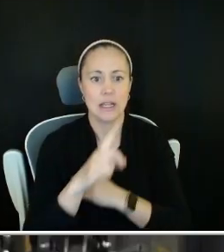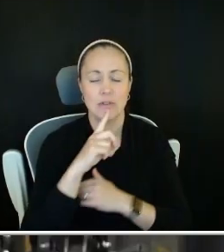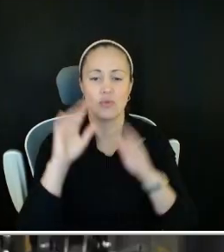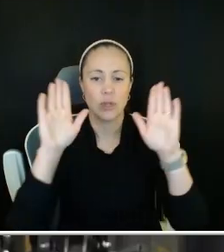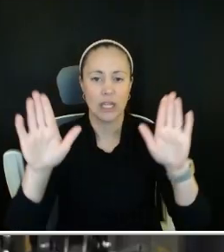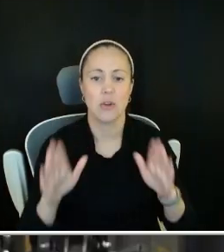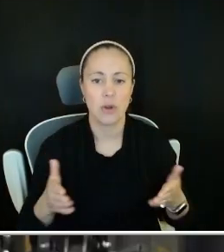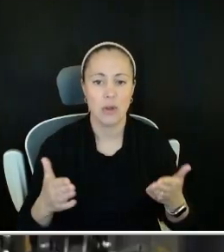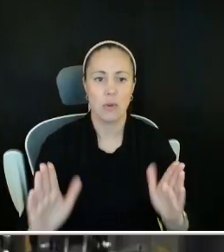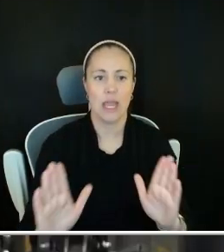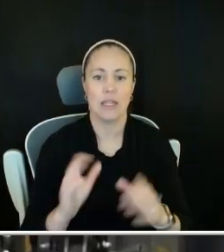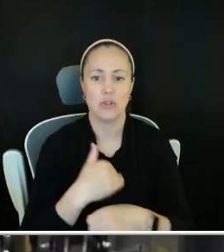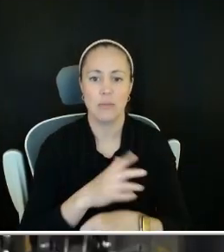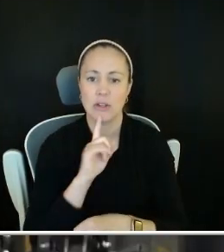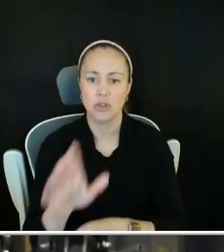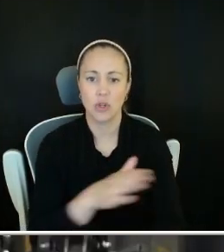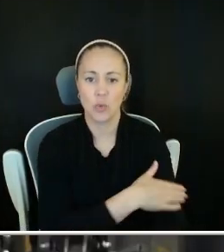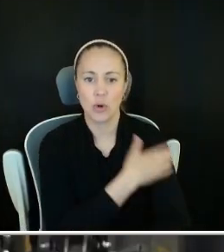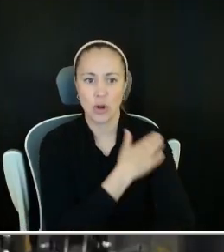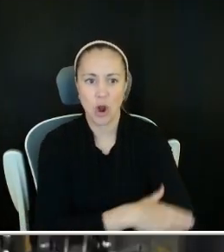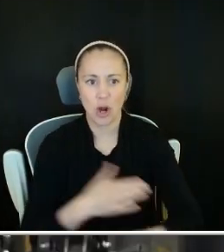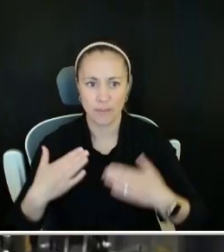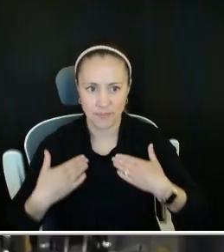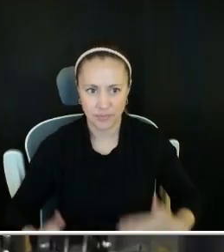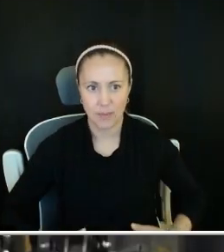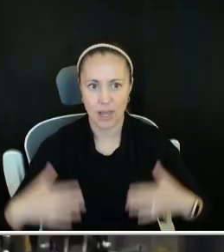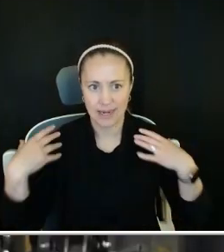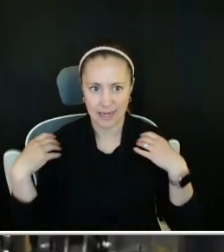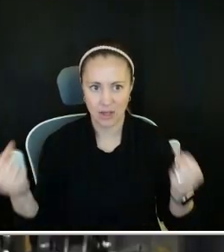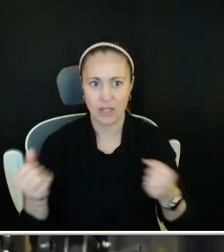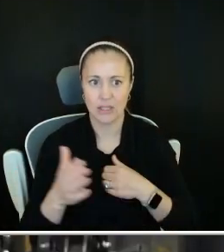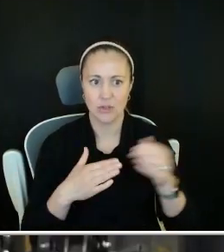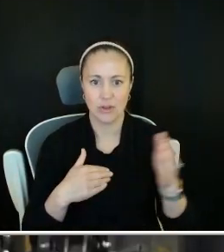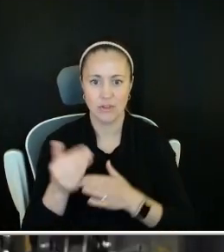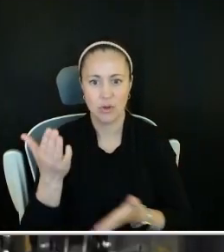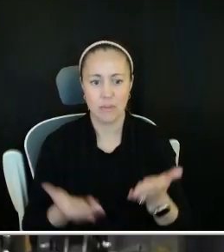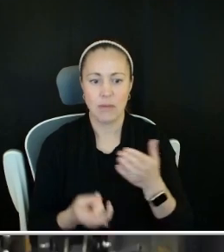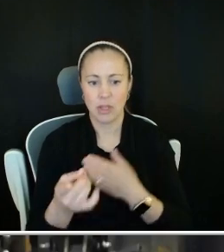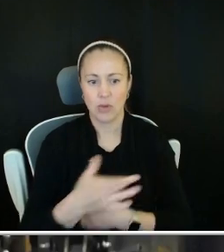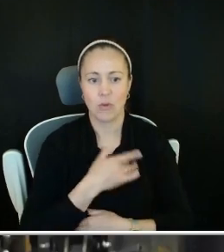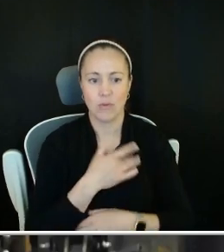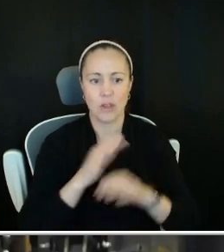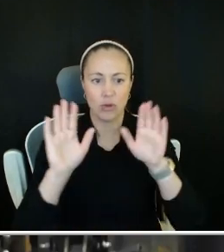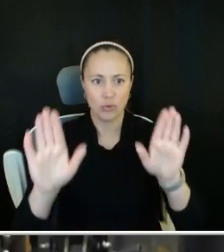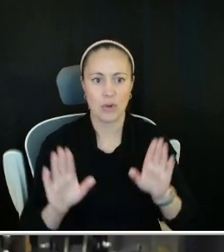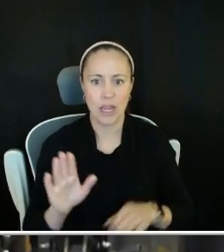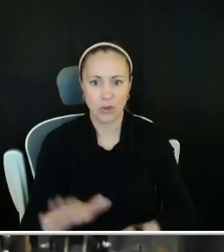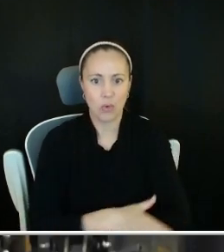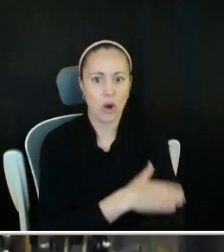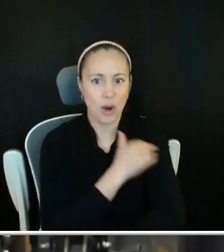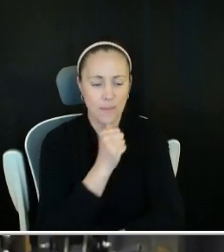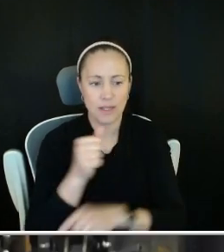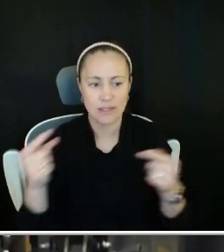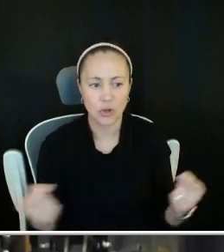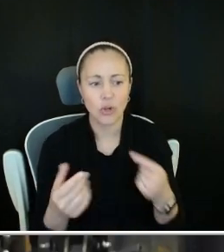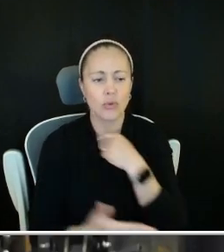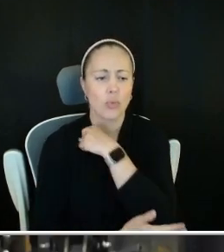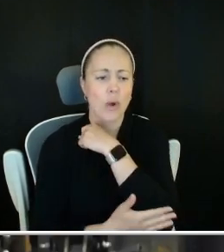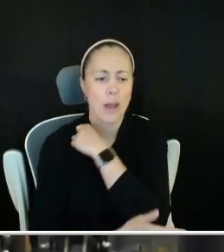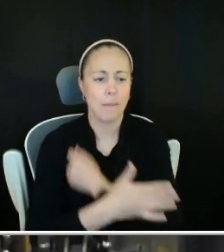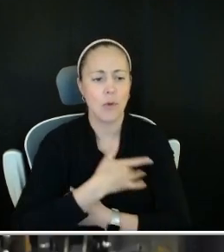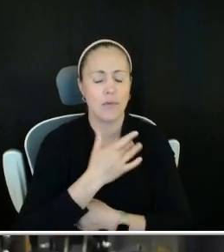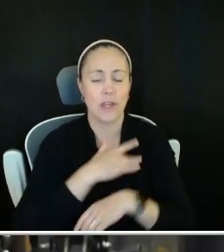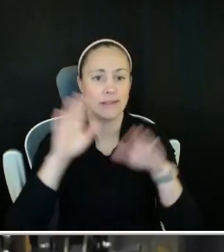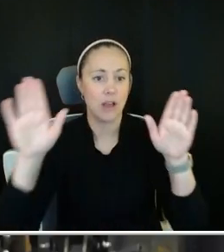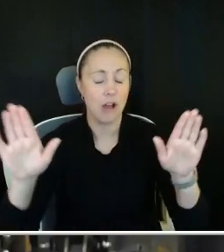your body healthy. So even when you feel great, even when your arm doesn't hurt and your elbow feels awesome and you feel strong and you're